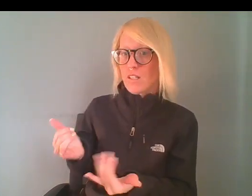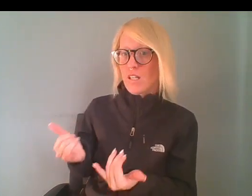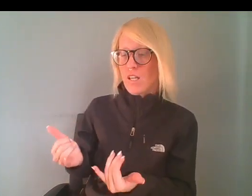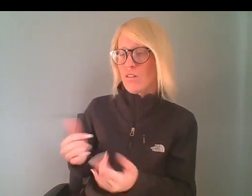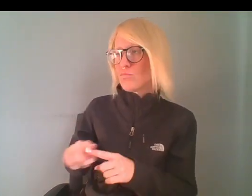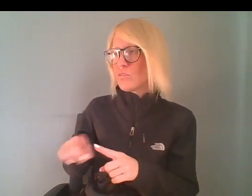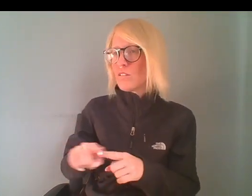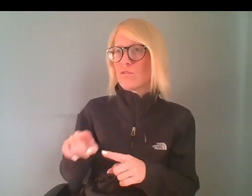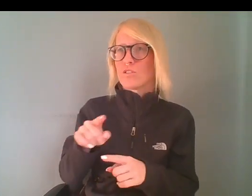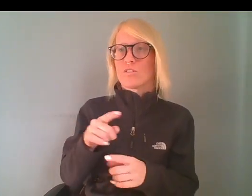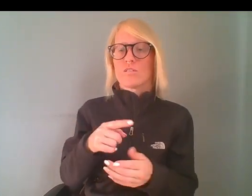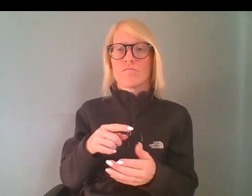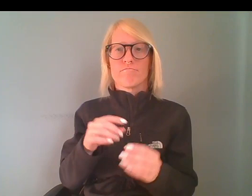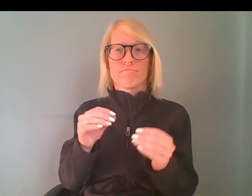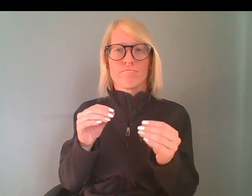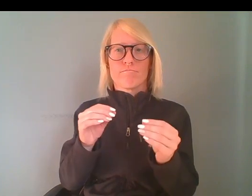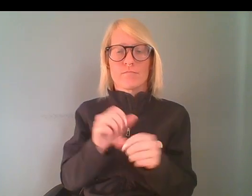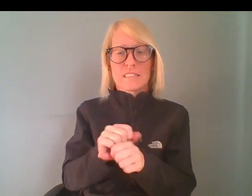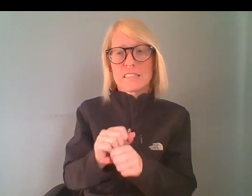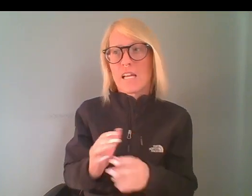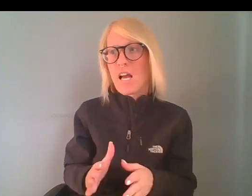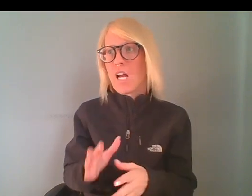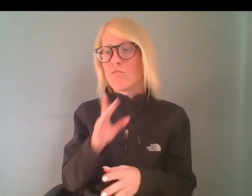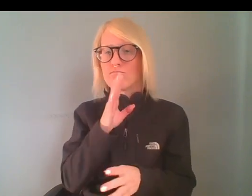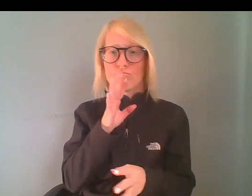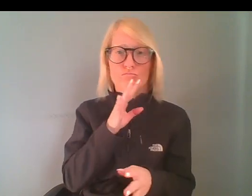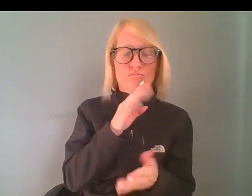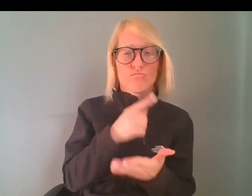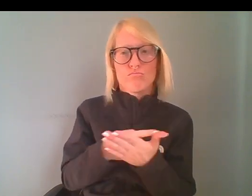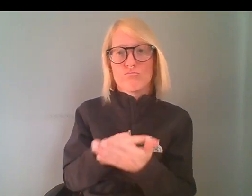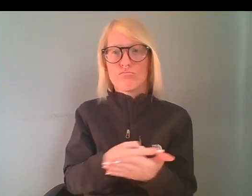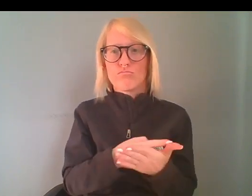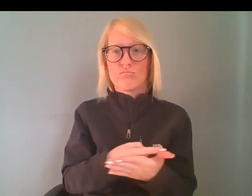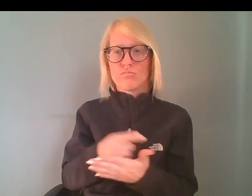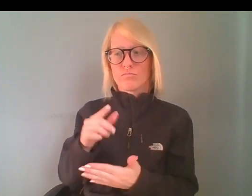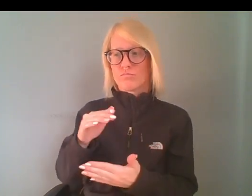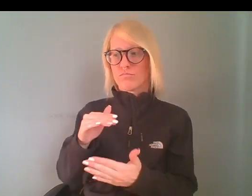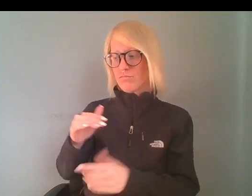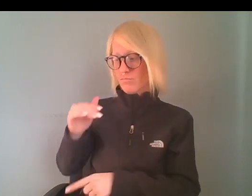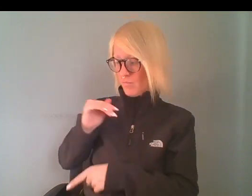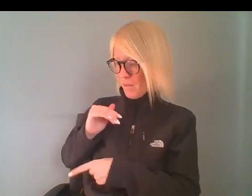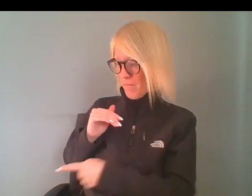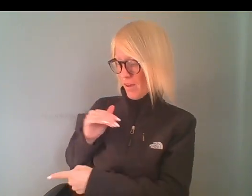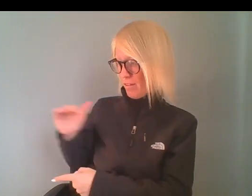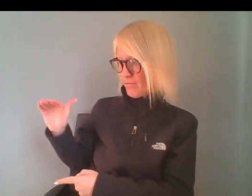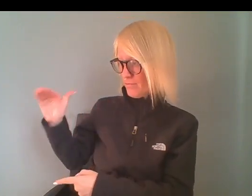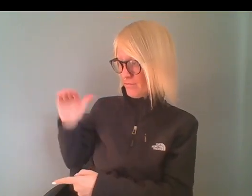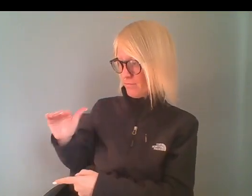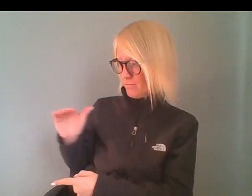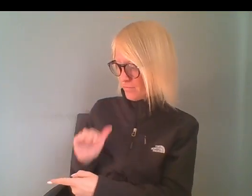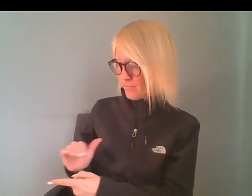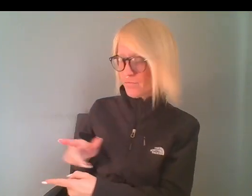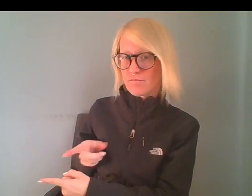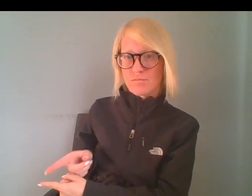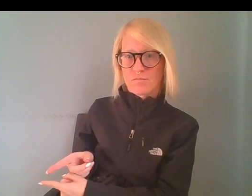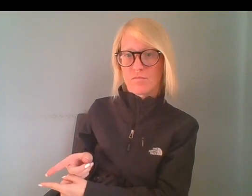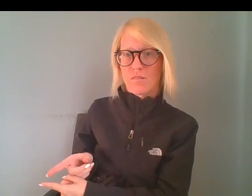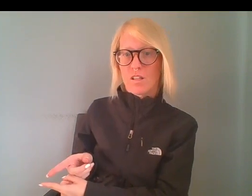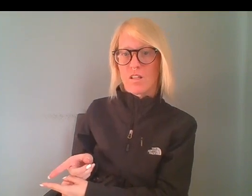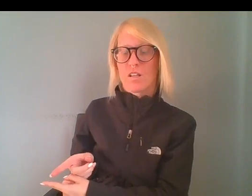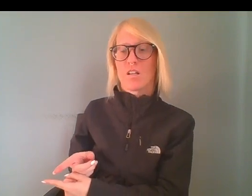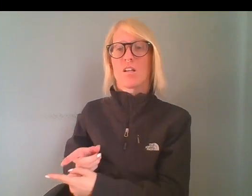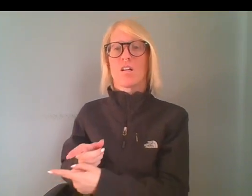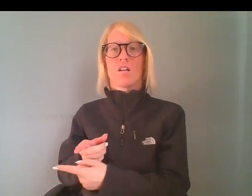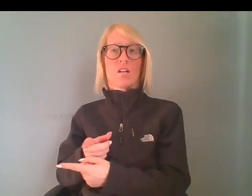talking about. And the bottom one you can only see a little bit, but that's our Facebook fan logs. So we put that on there as